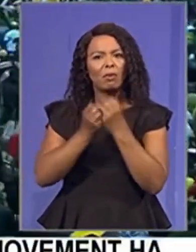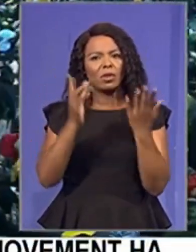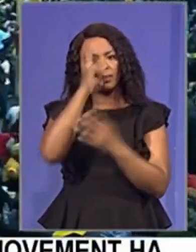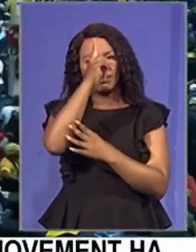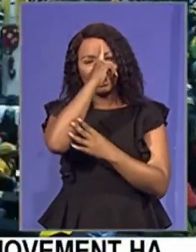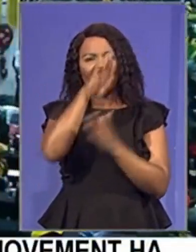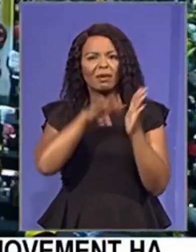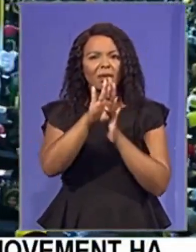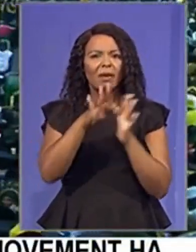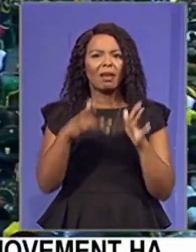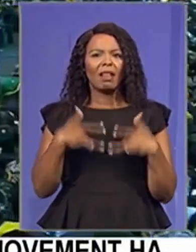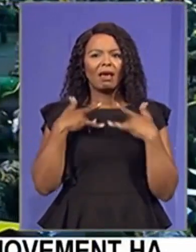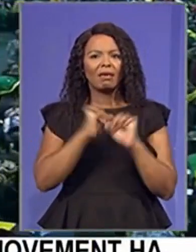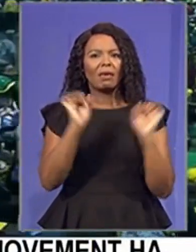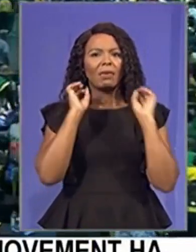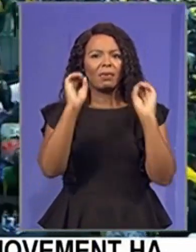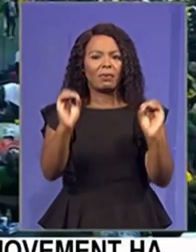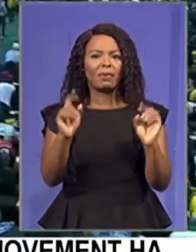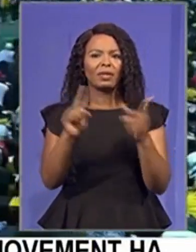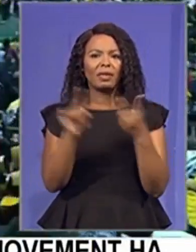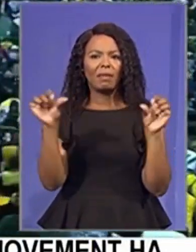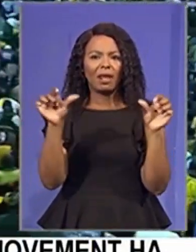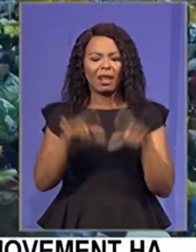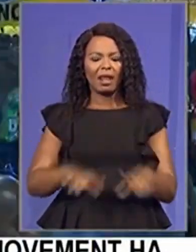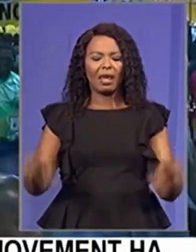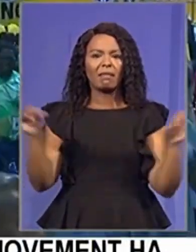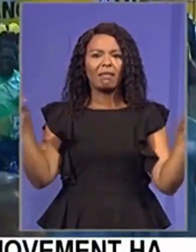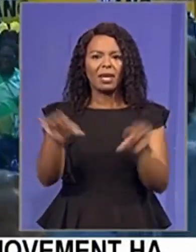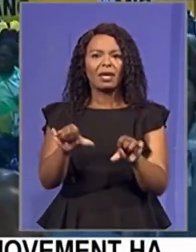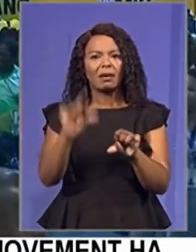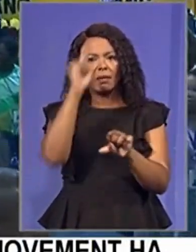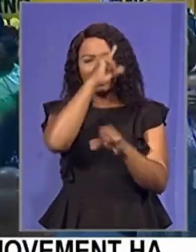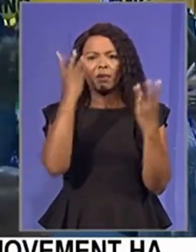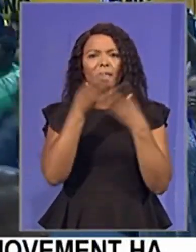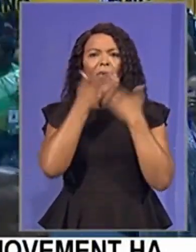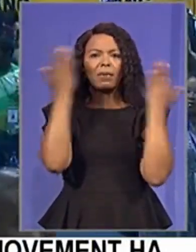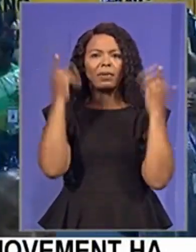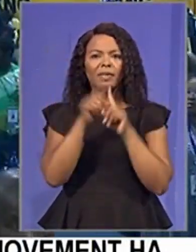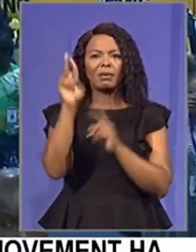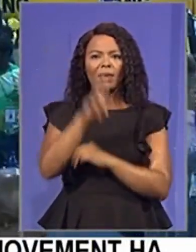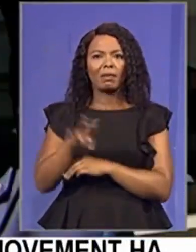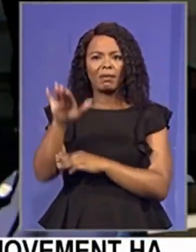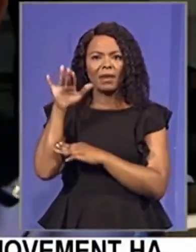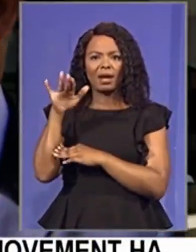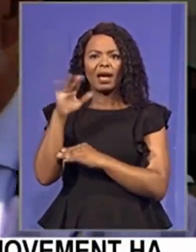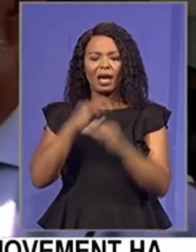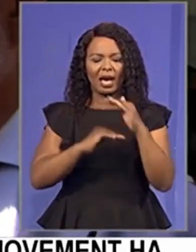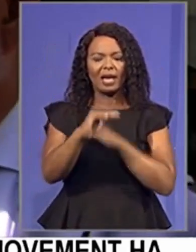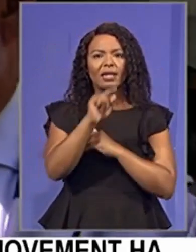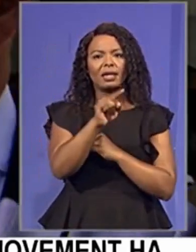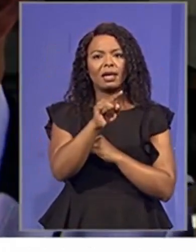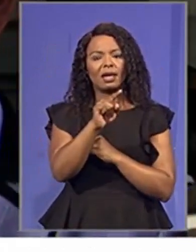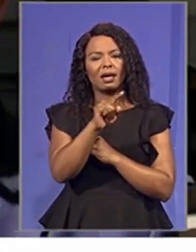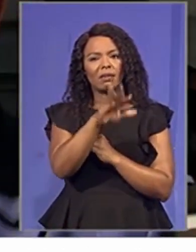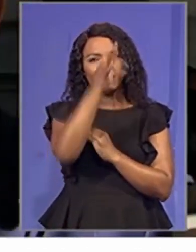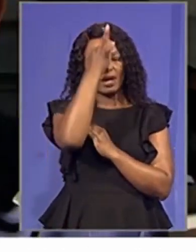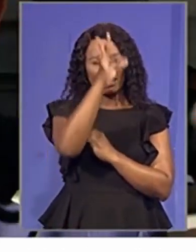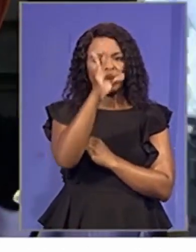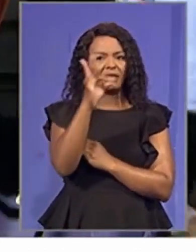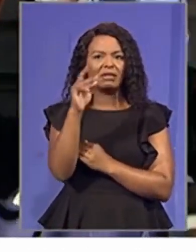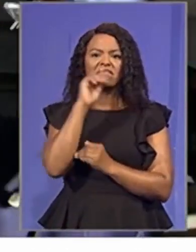ho busetsa moo beng ba ona hammoho le hore banka reserve e be taolong ya mmuso. I think it is important to understand that